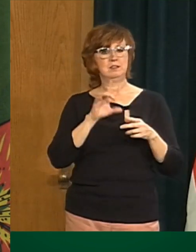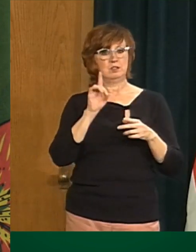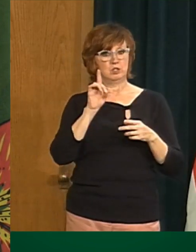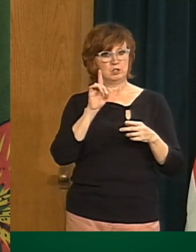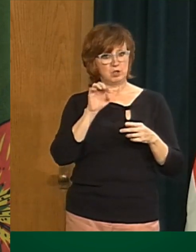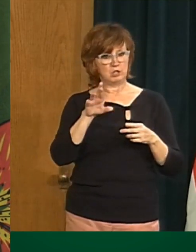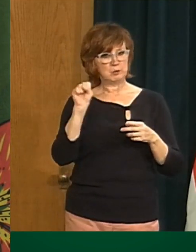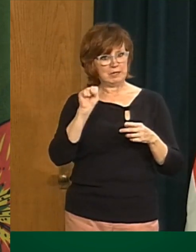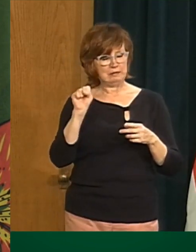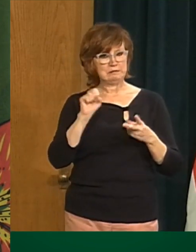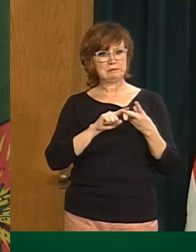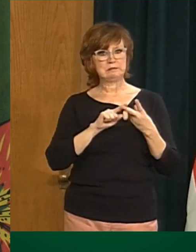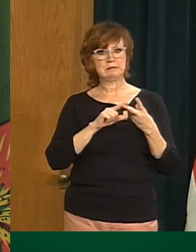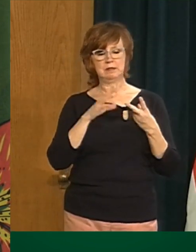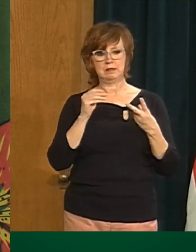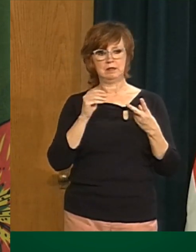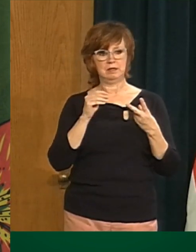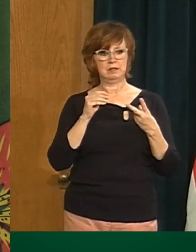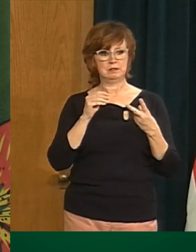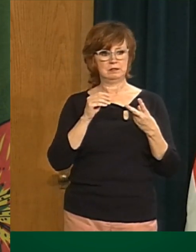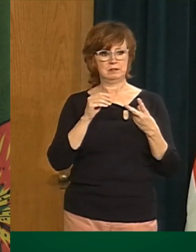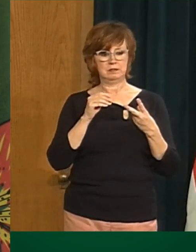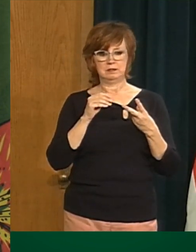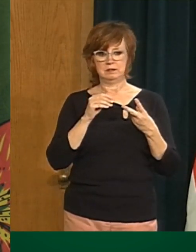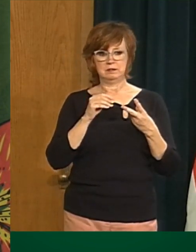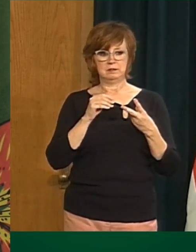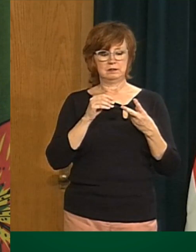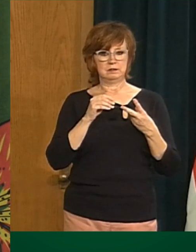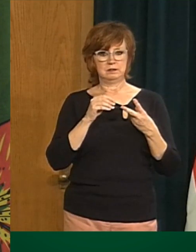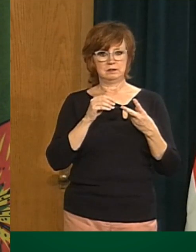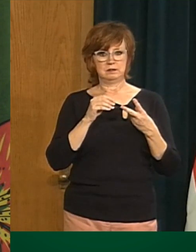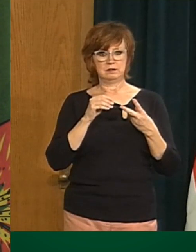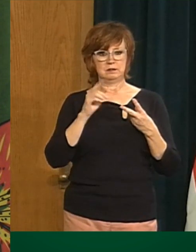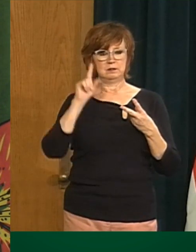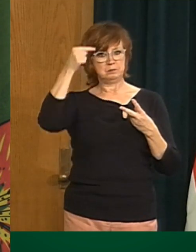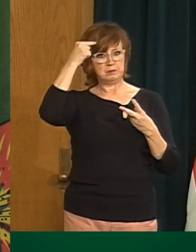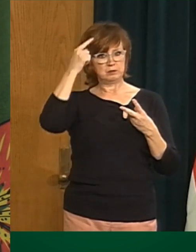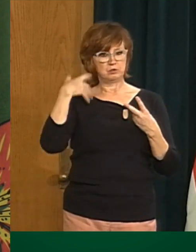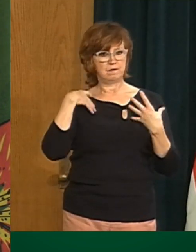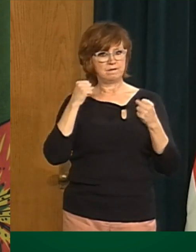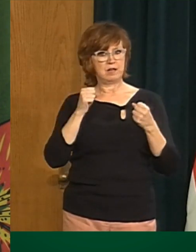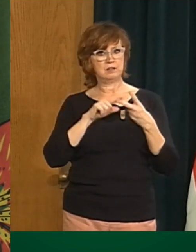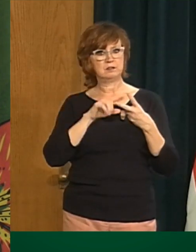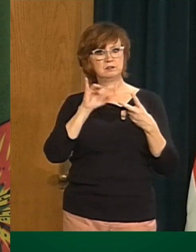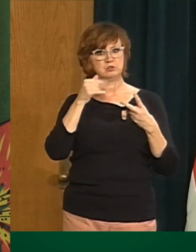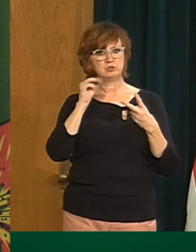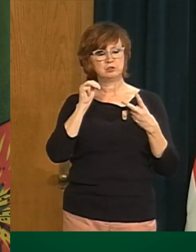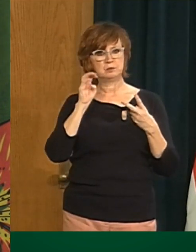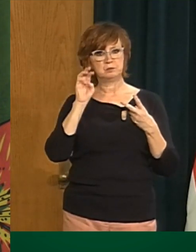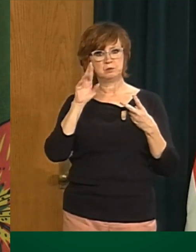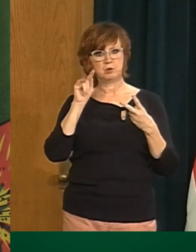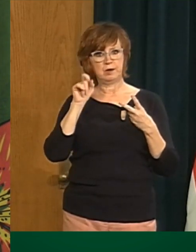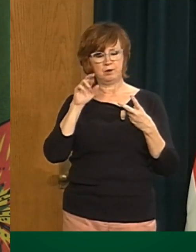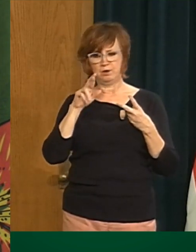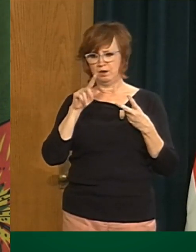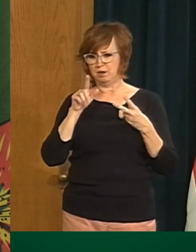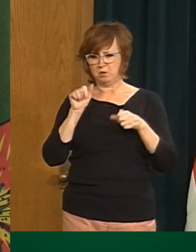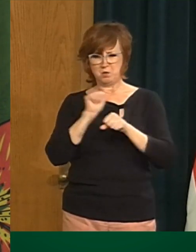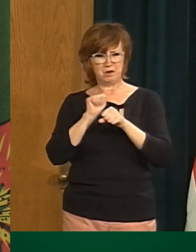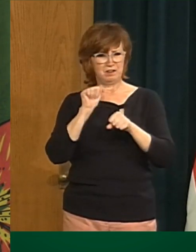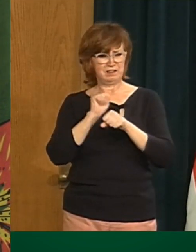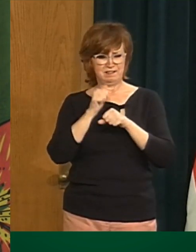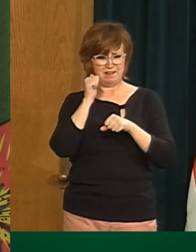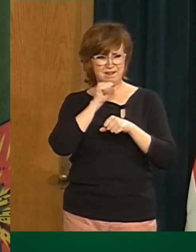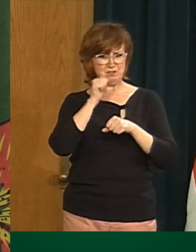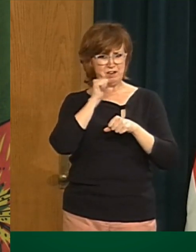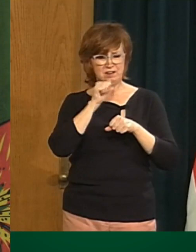individual that is working day in, day out, weekend, weekday, is our Minister of Health and his whole team within the Ministry of Health and the